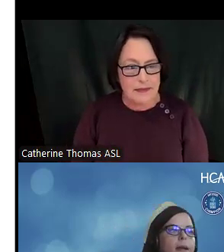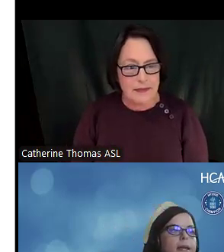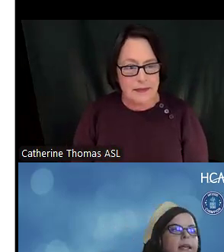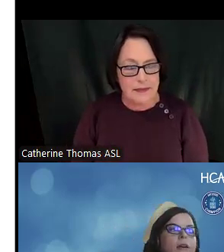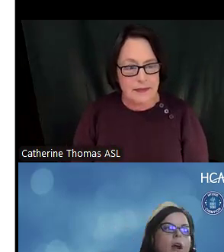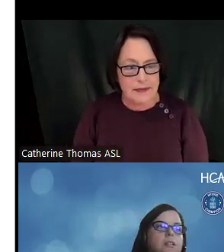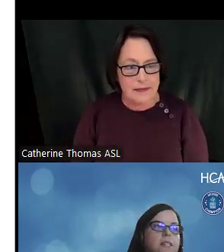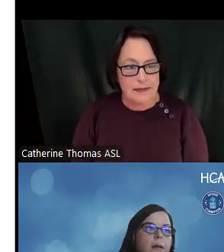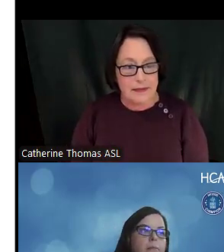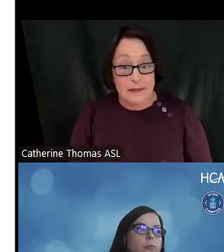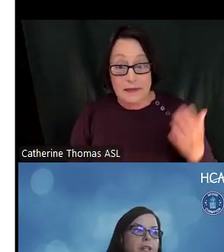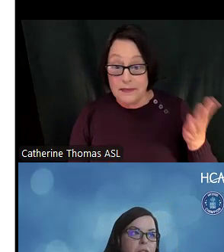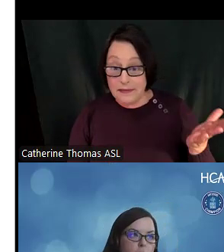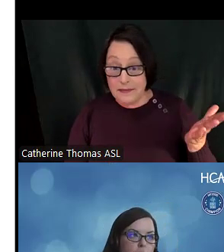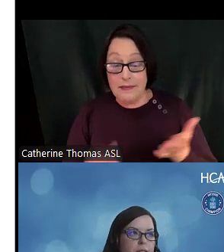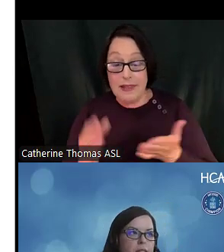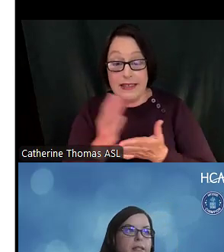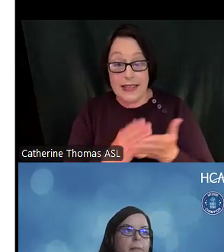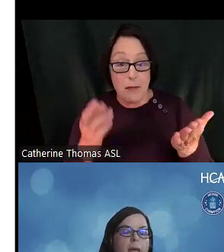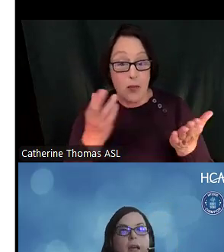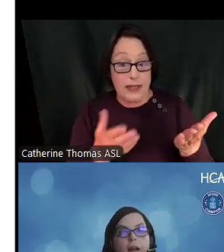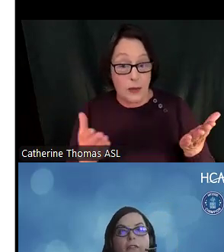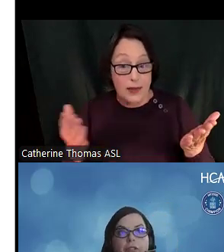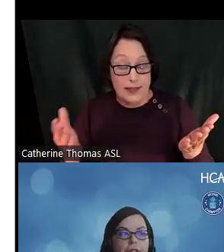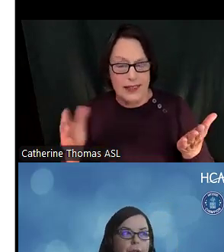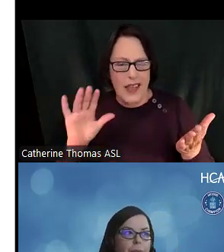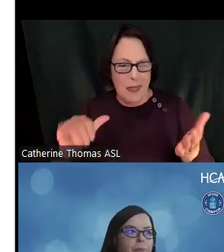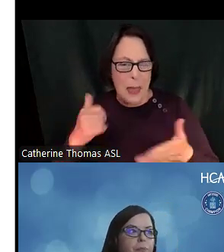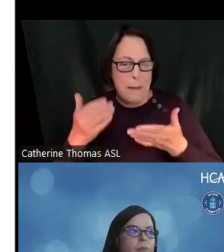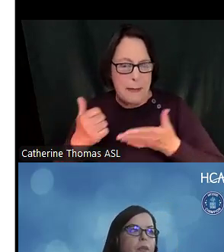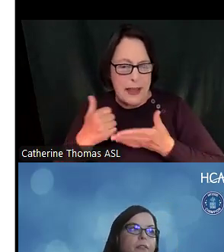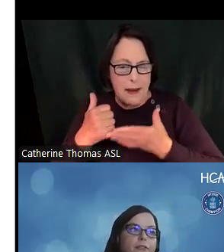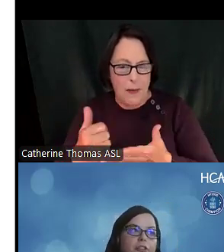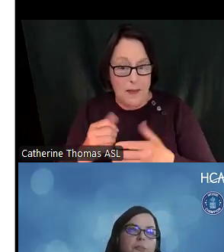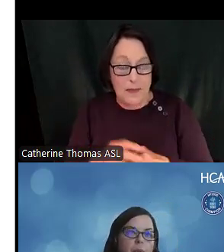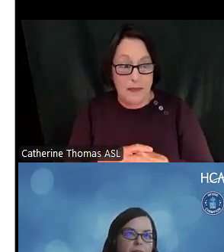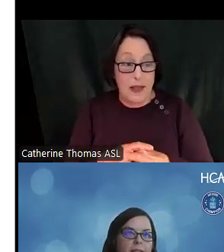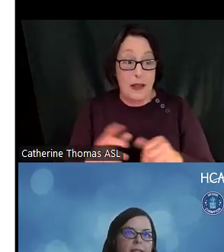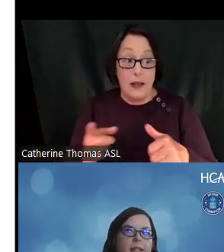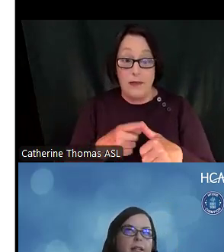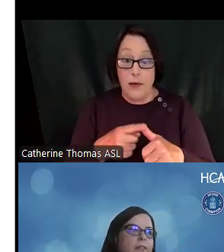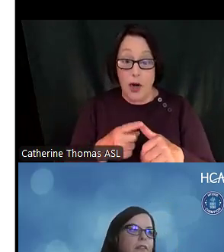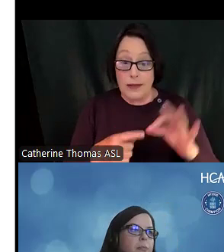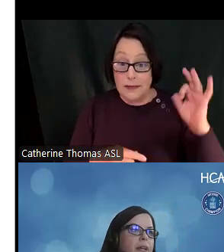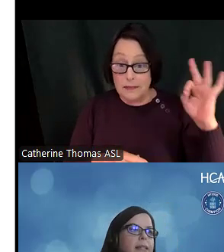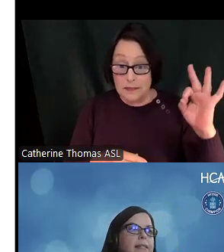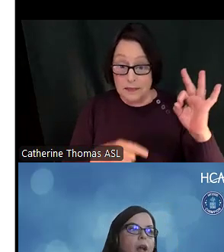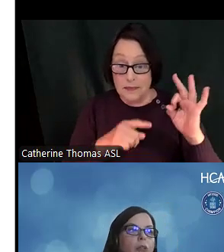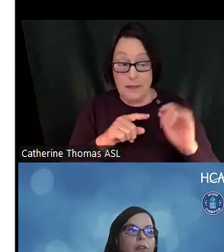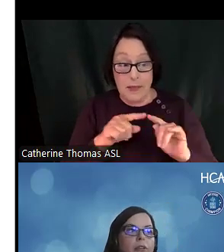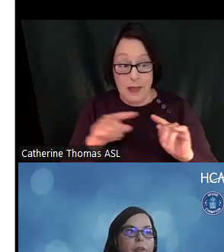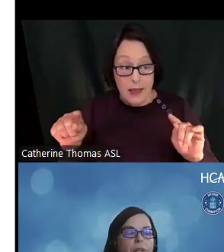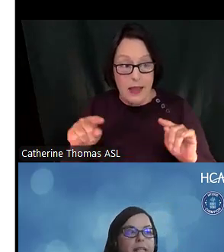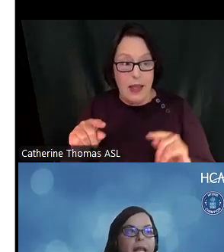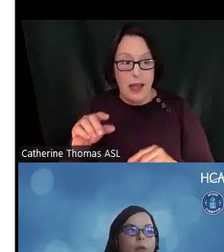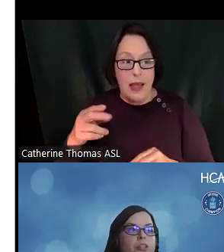All right, here are some resources that may be helpful to you. The first bullet displays the